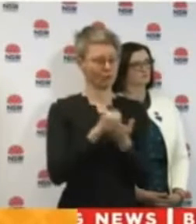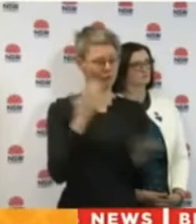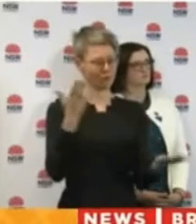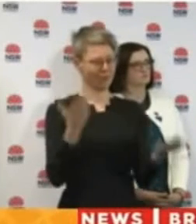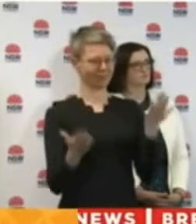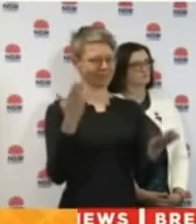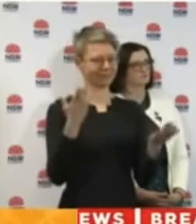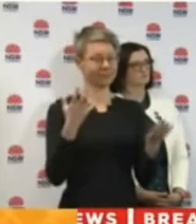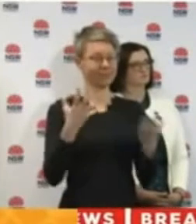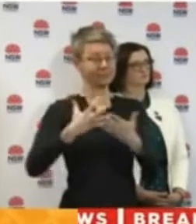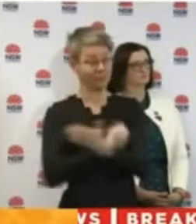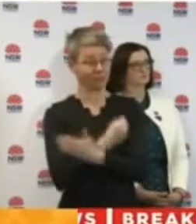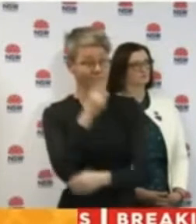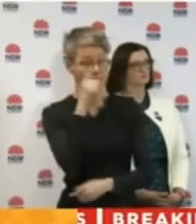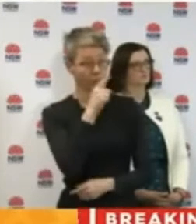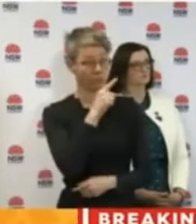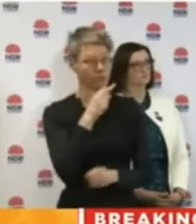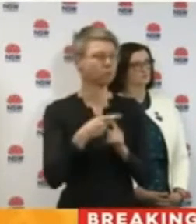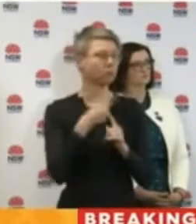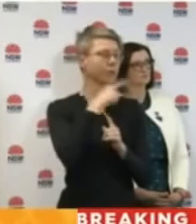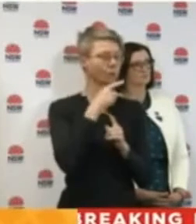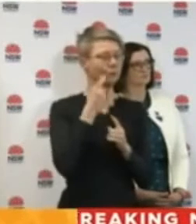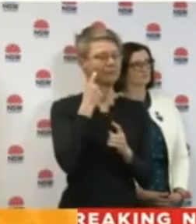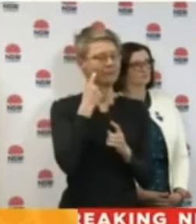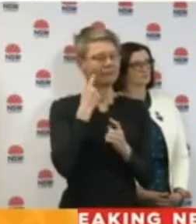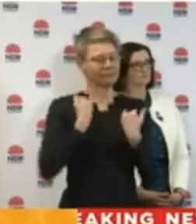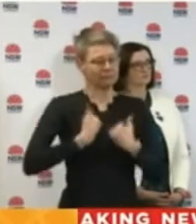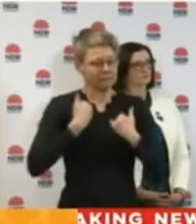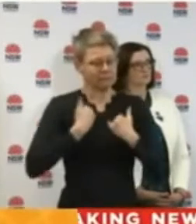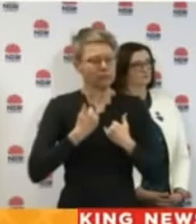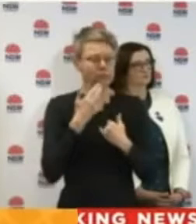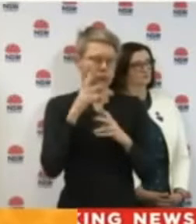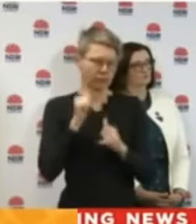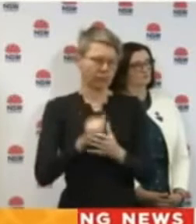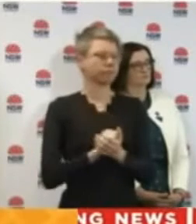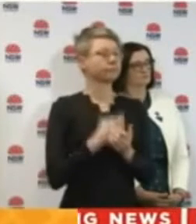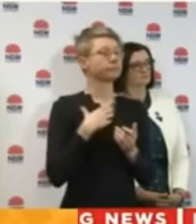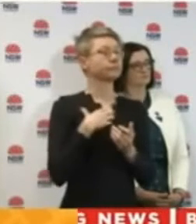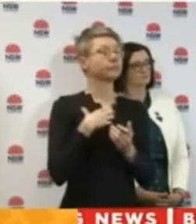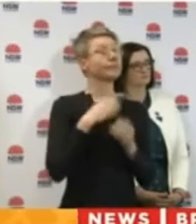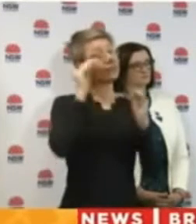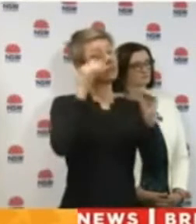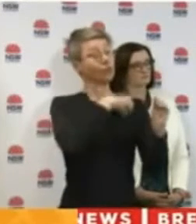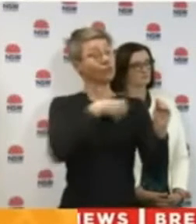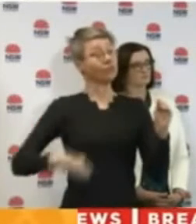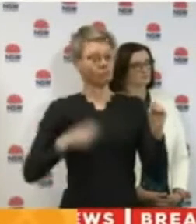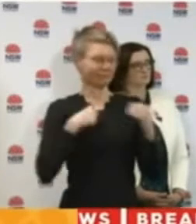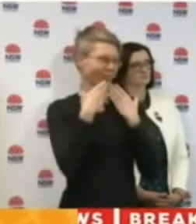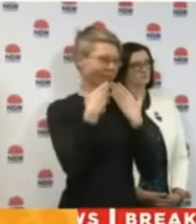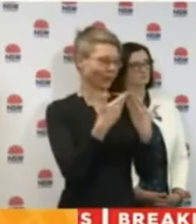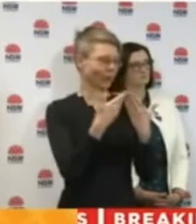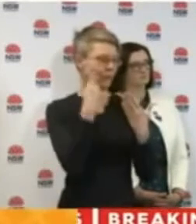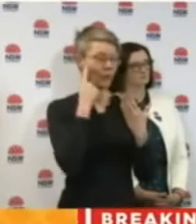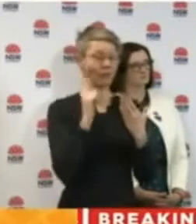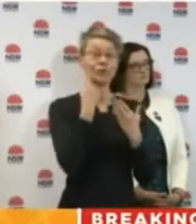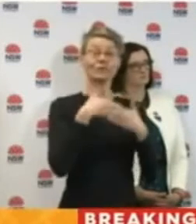those most vulnerable in our community. I wanted to thank the Minister for Education. By all accounts, the first day back at school was very